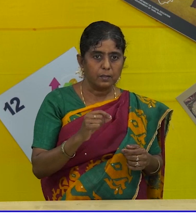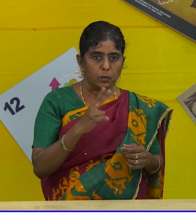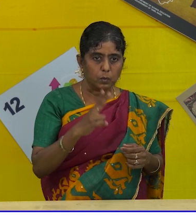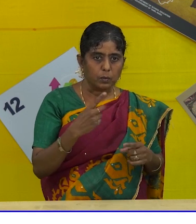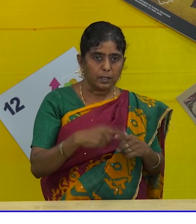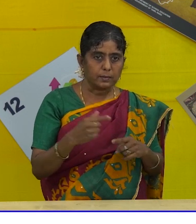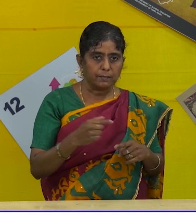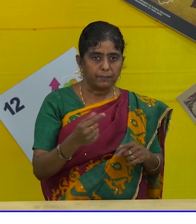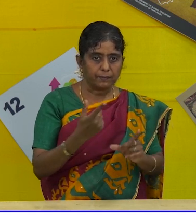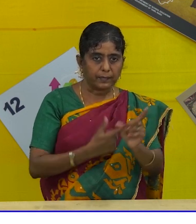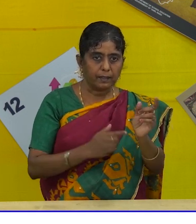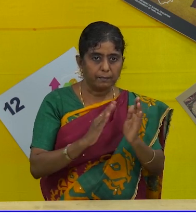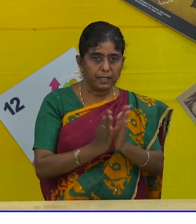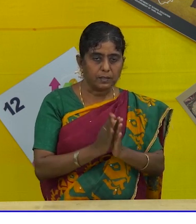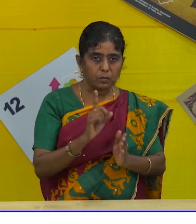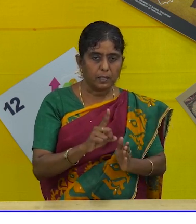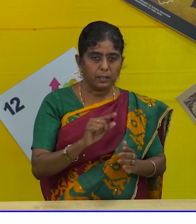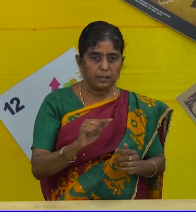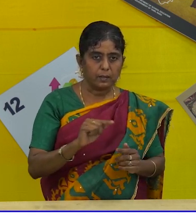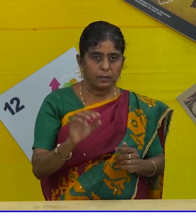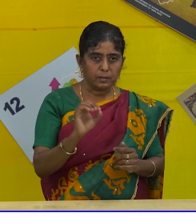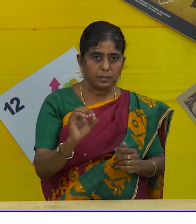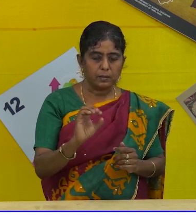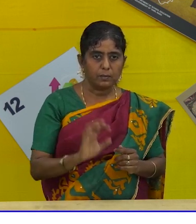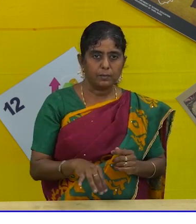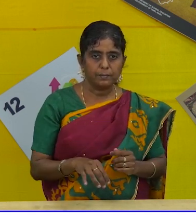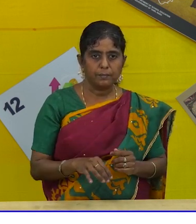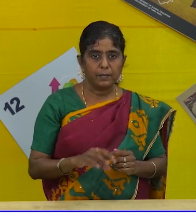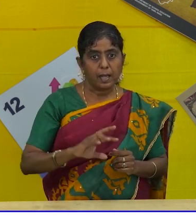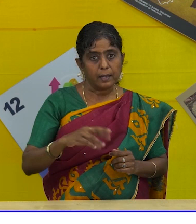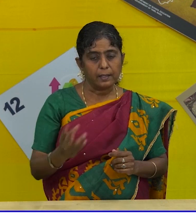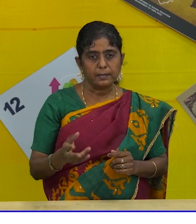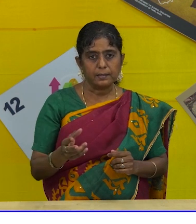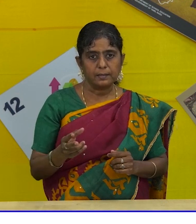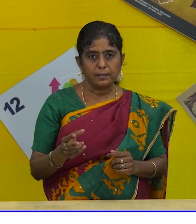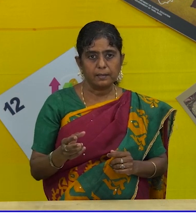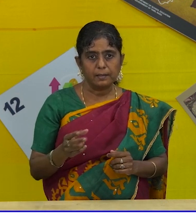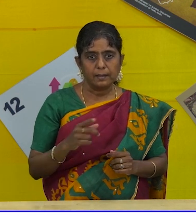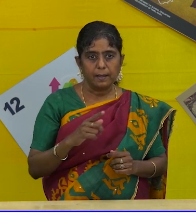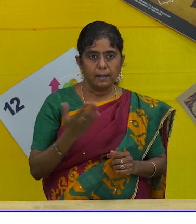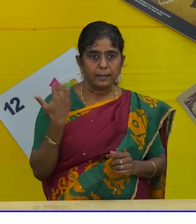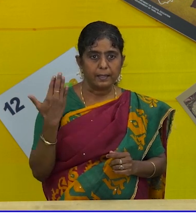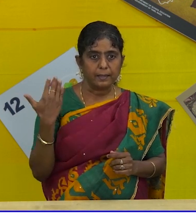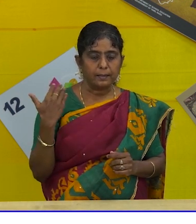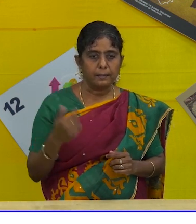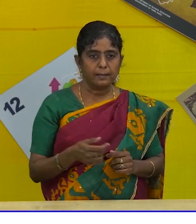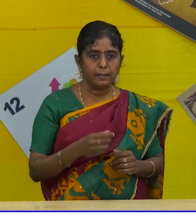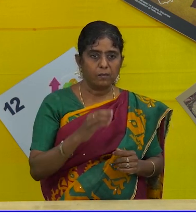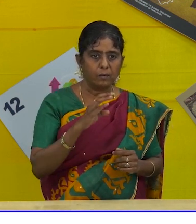line equation 2x minus y plus 1 equal to 0. Again you see the green color straight